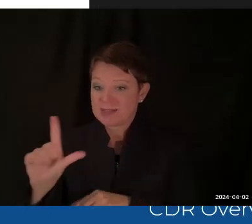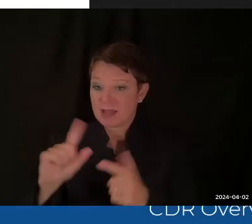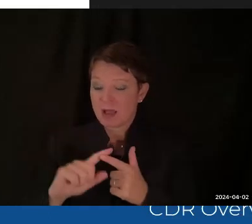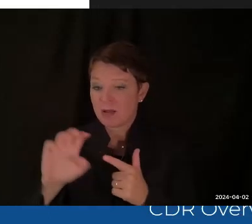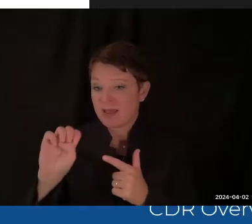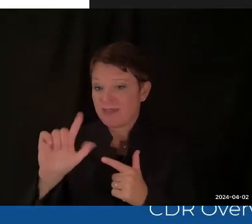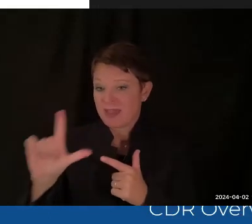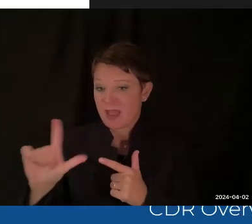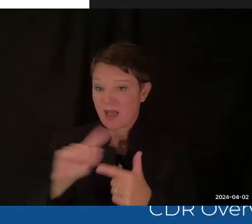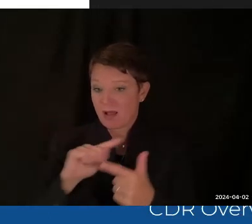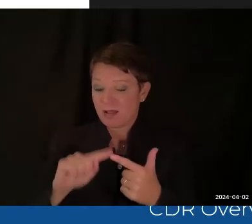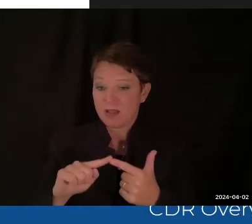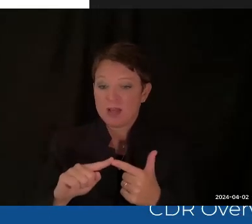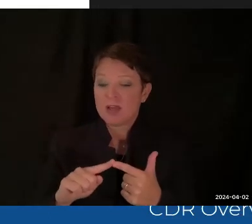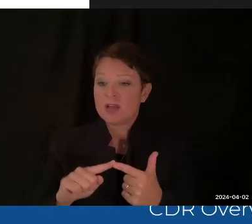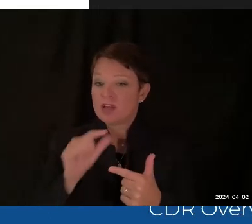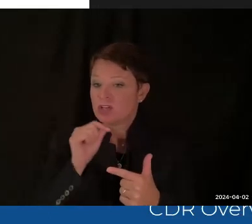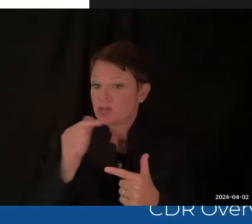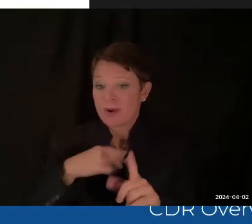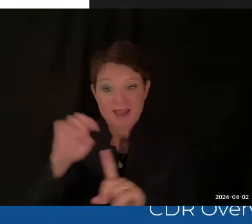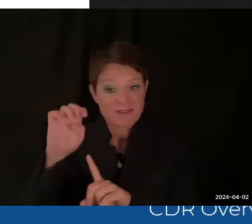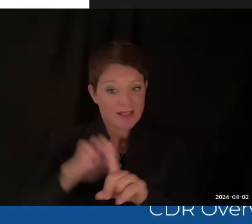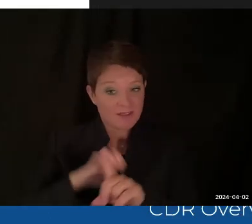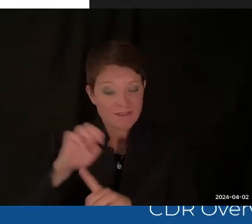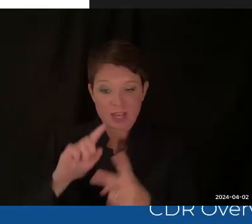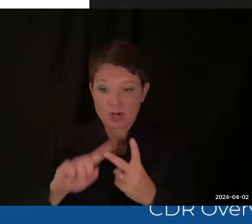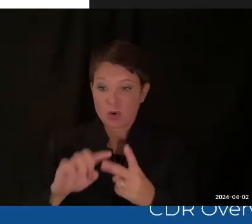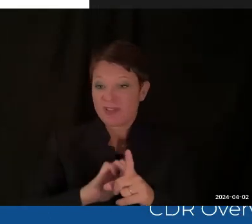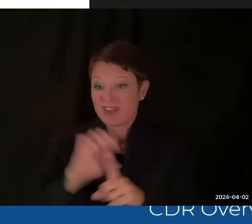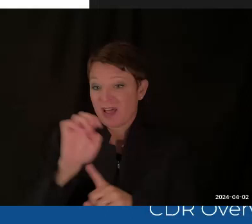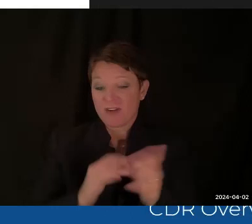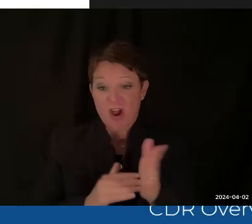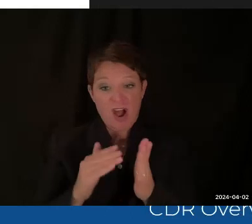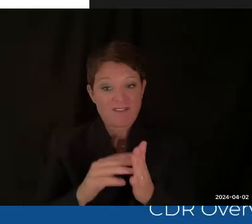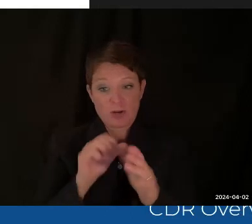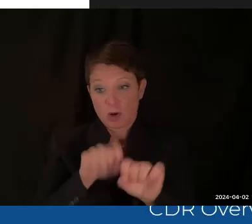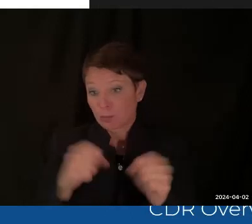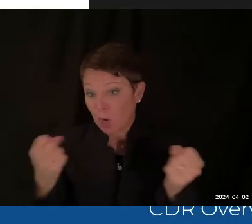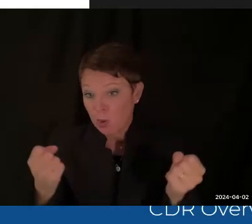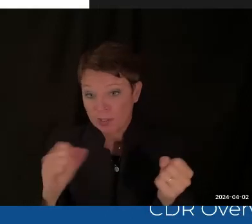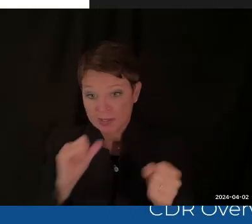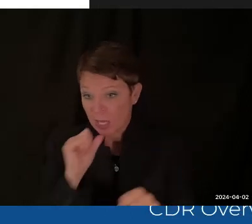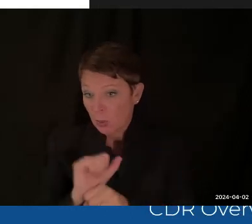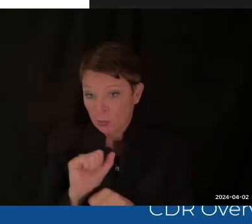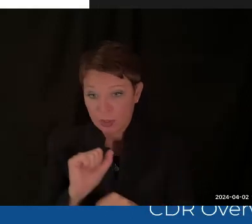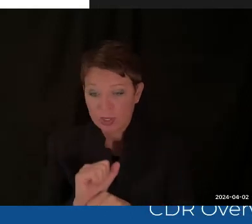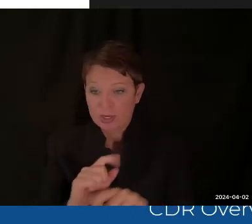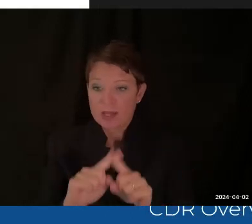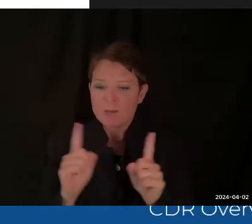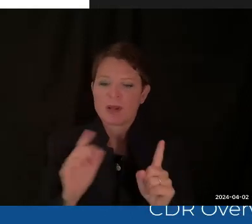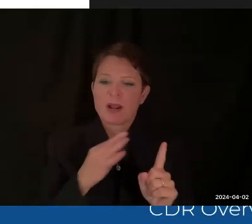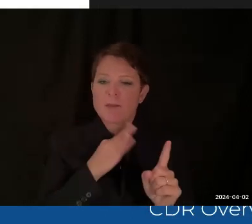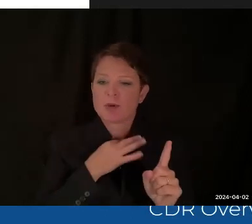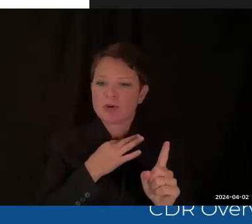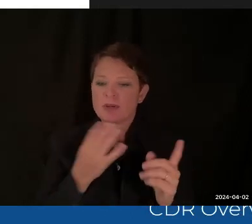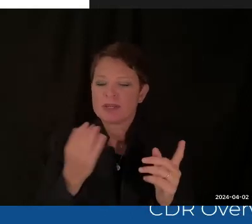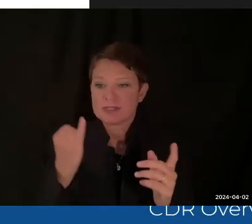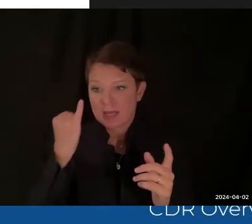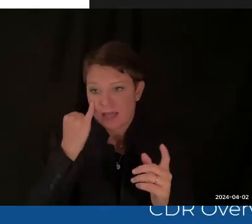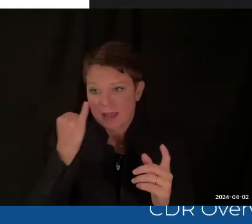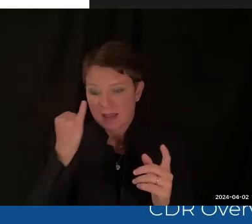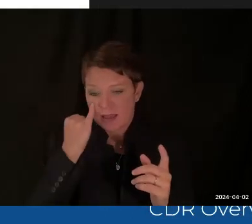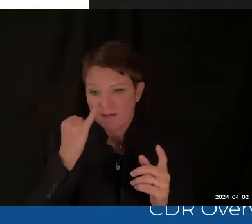L do not have elevators, or the elevators are often out of service. I was wondering if